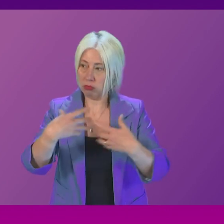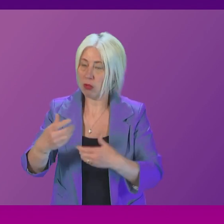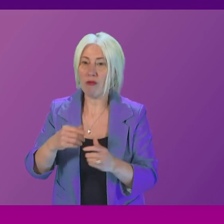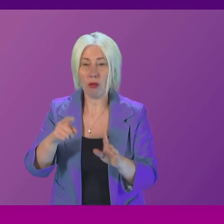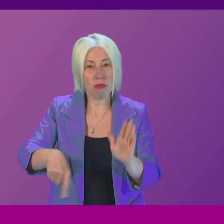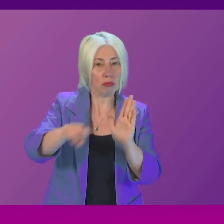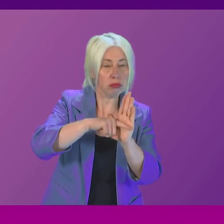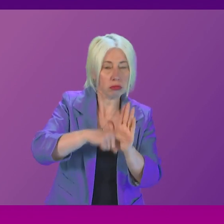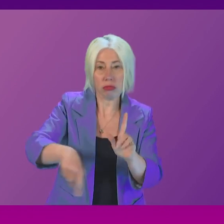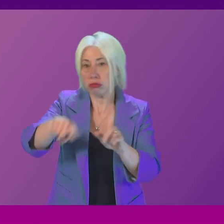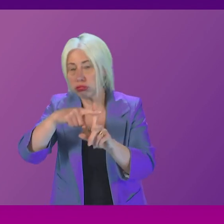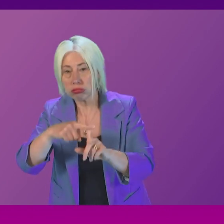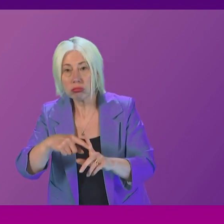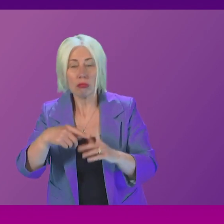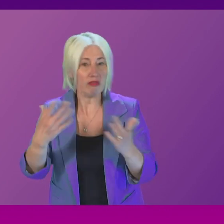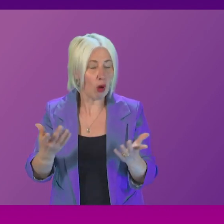and cons